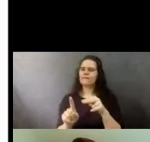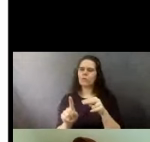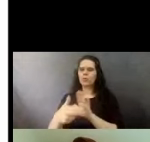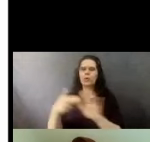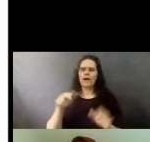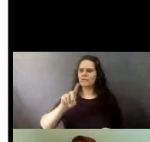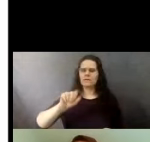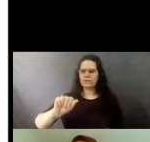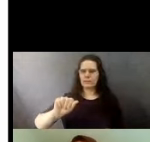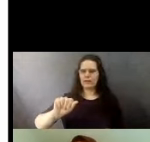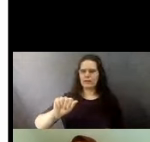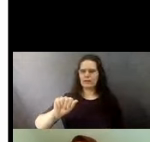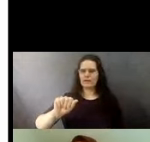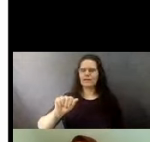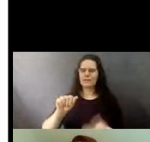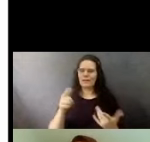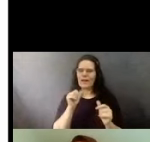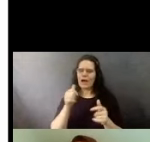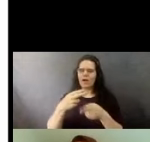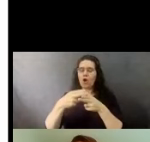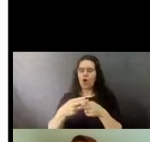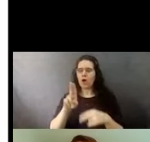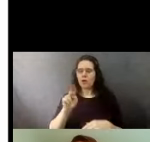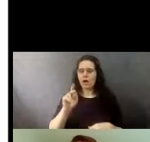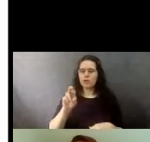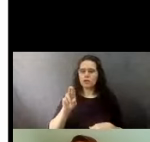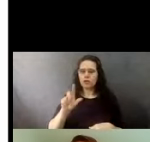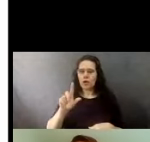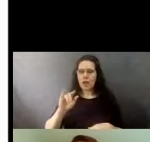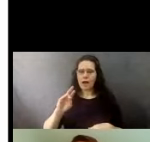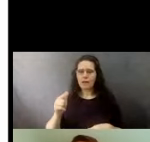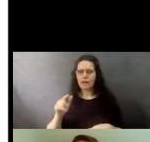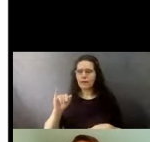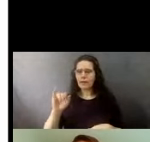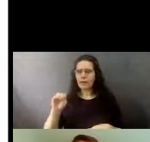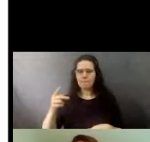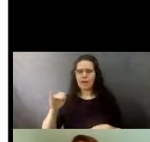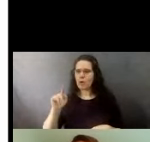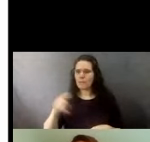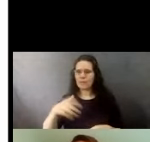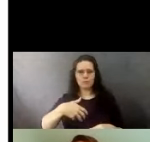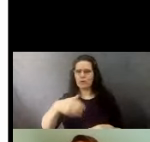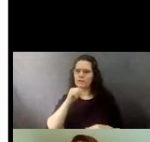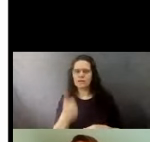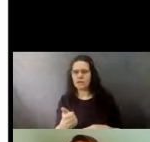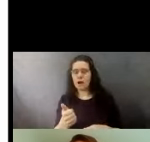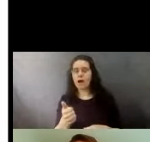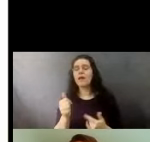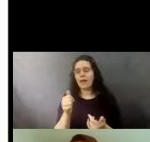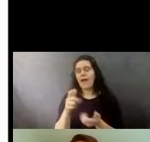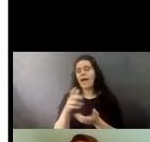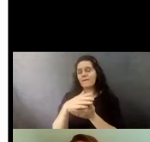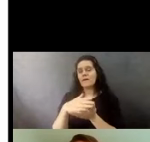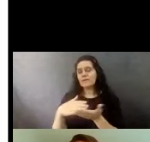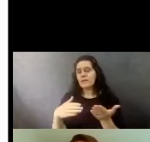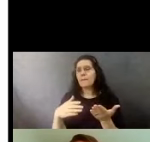pregnancy is not an underlying impairment. Certainly, there are pregnancy-related impairments that get you that type of coverage. So someone who